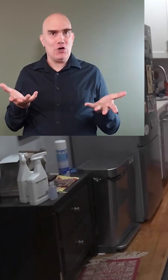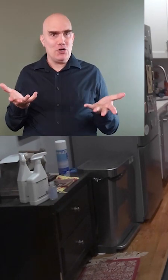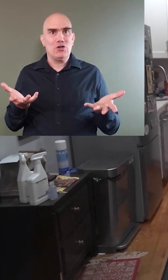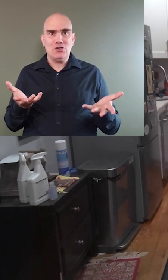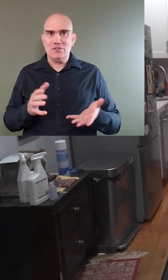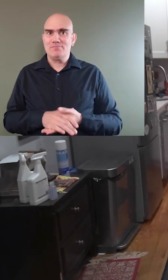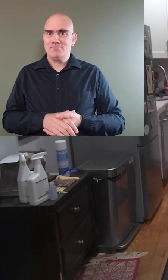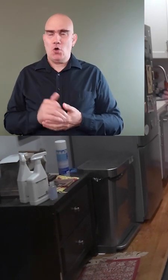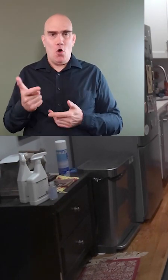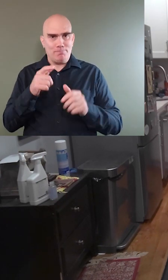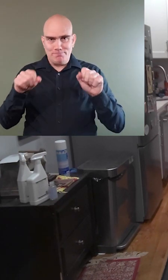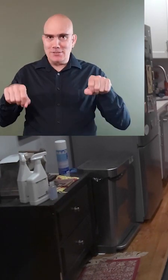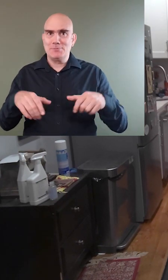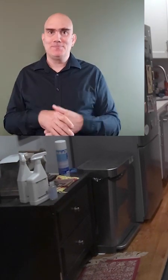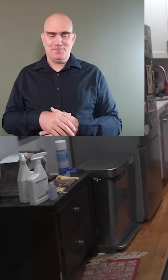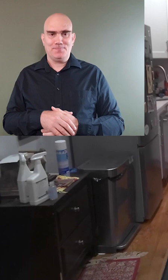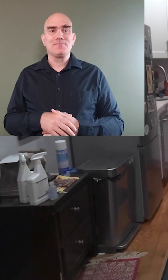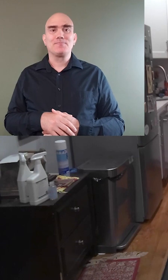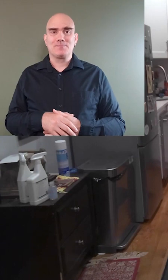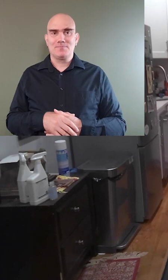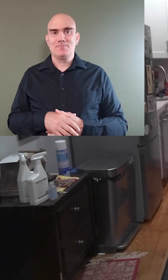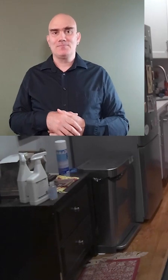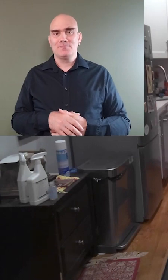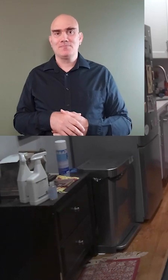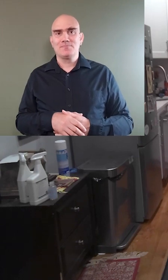It's all there. It's all possible.